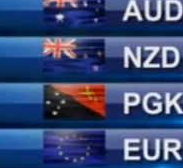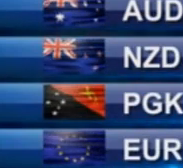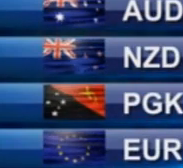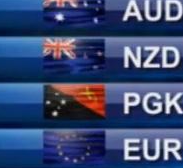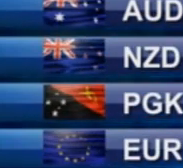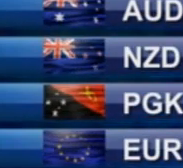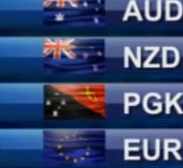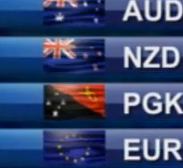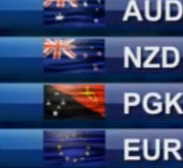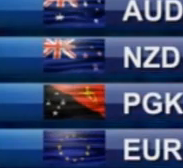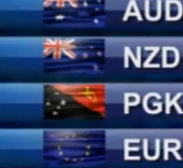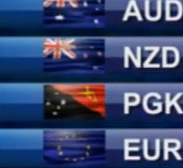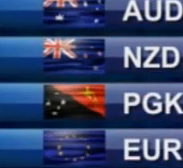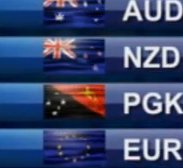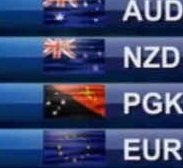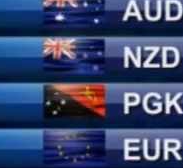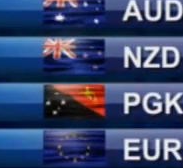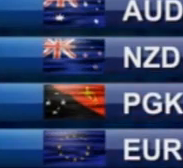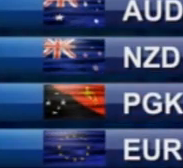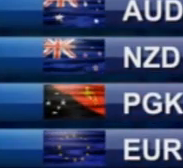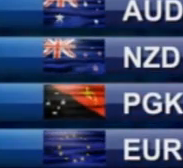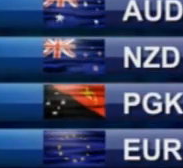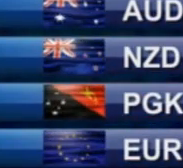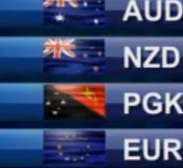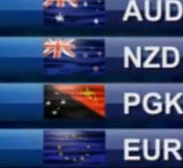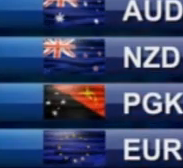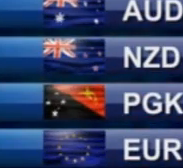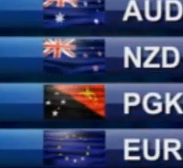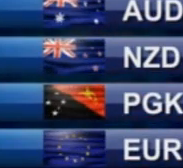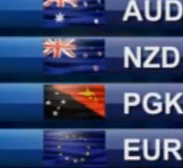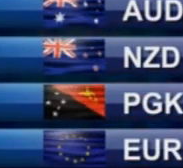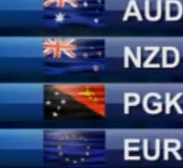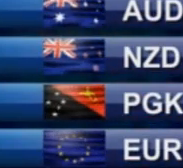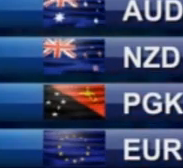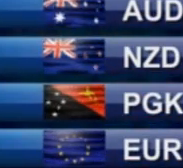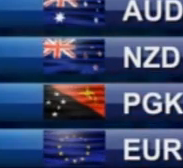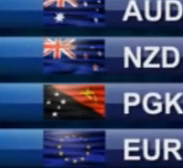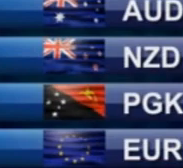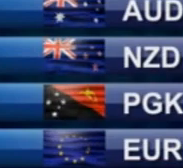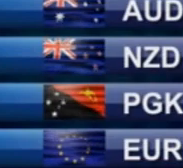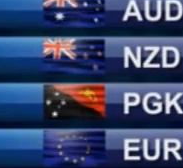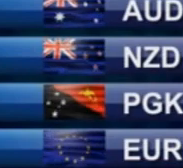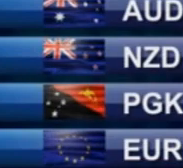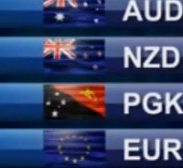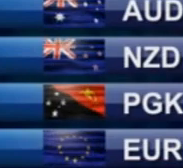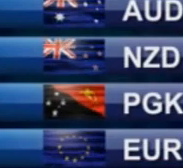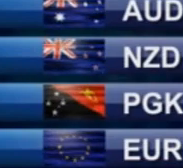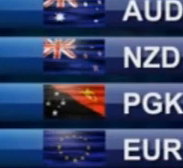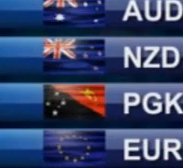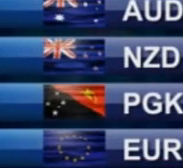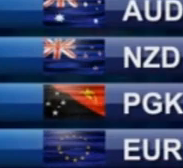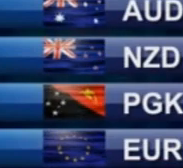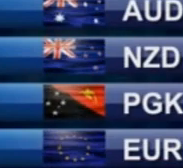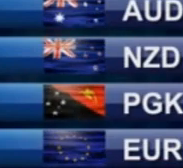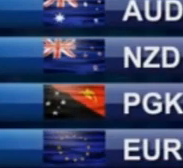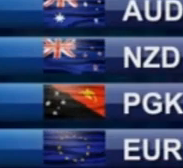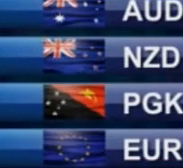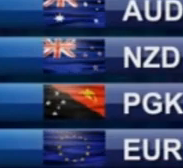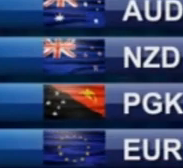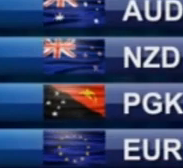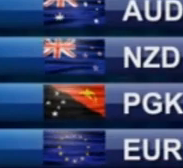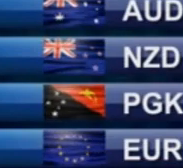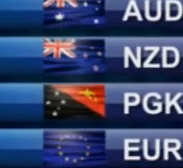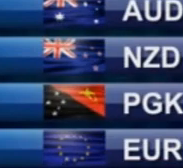the Chinese yuan and the US greenback, as well as the PNG kina, euro and the Japanese yen. But the Sangamoli dropped